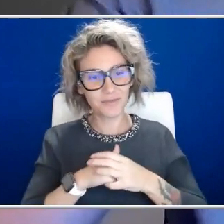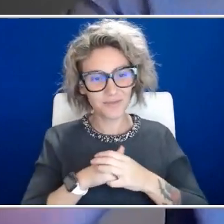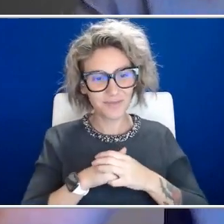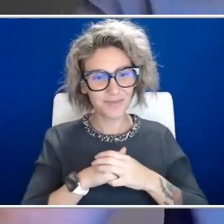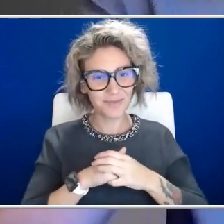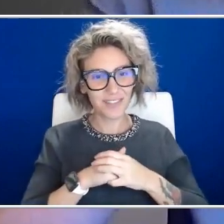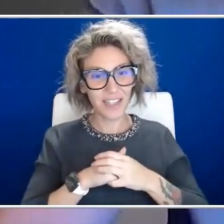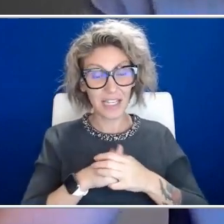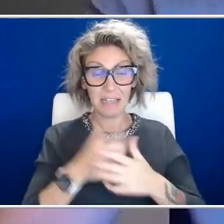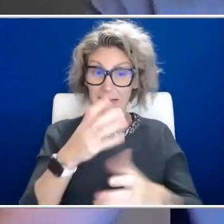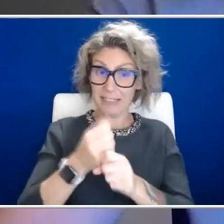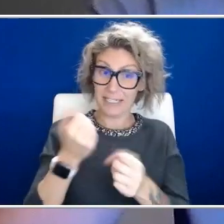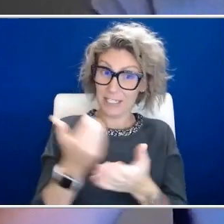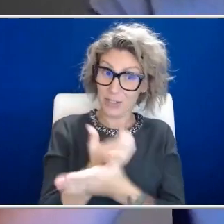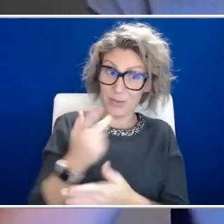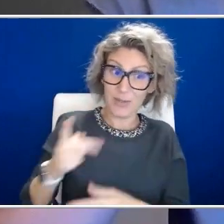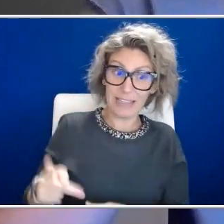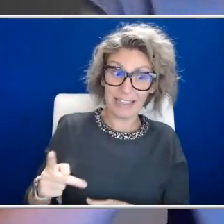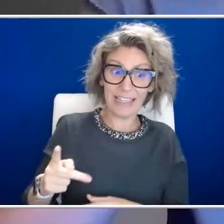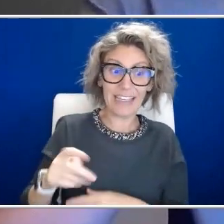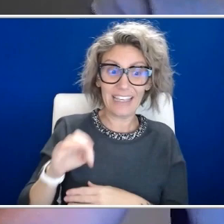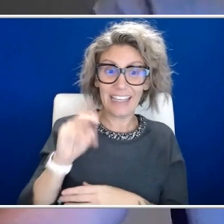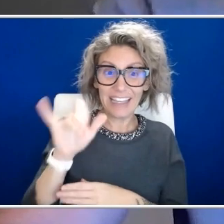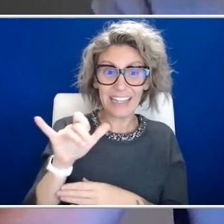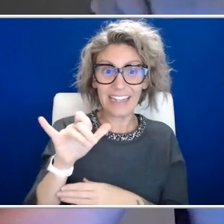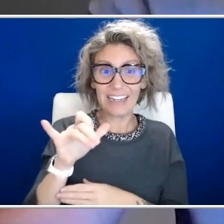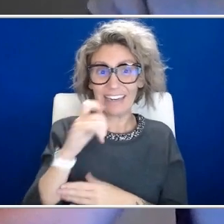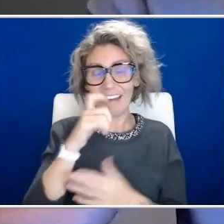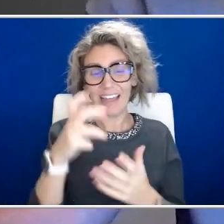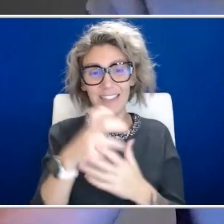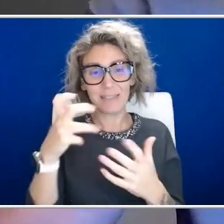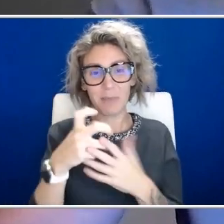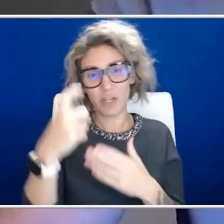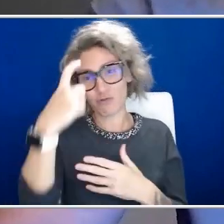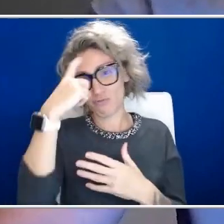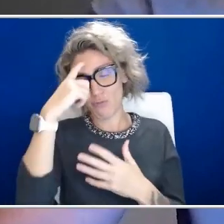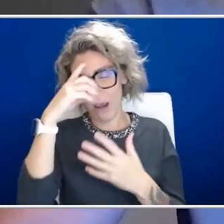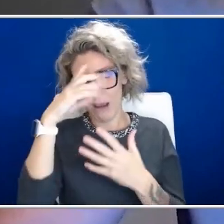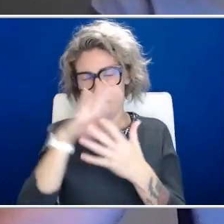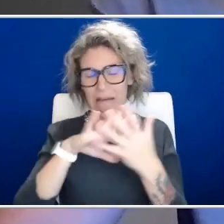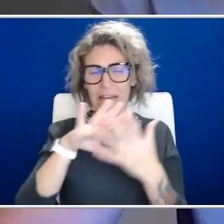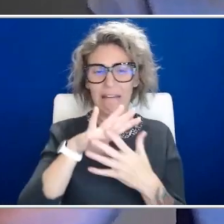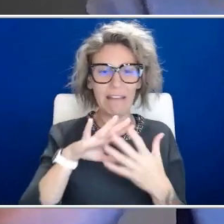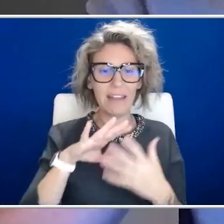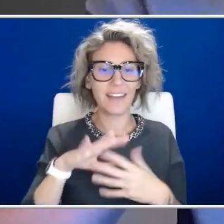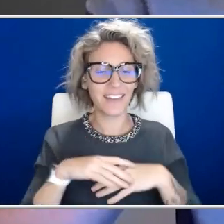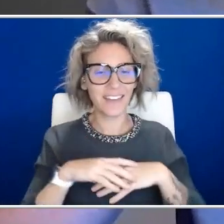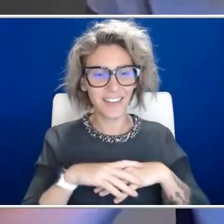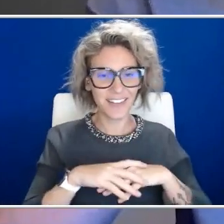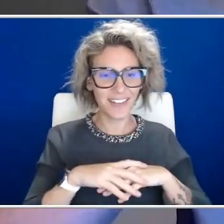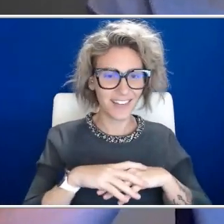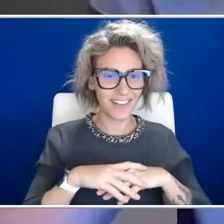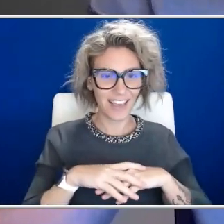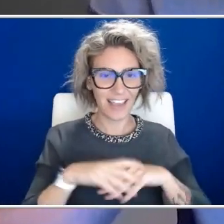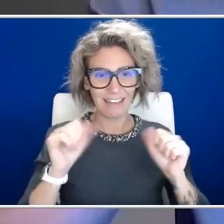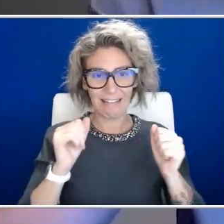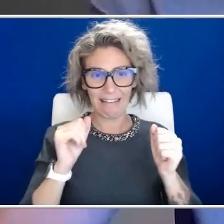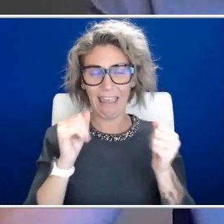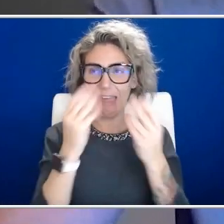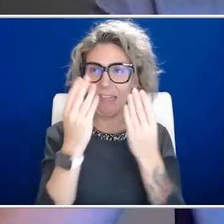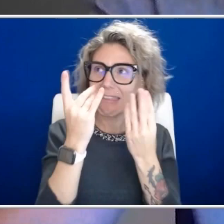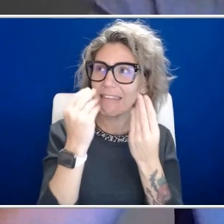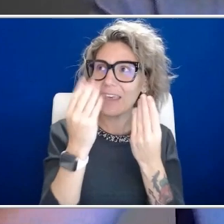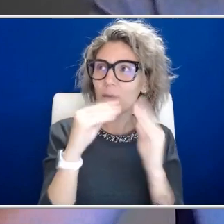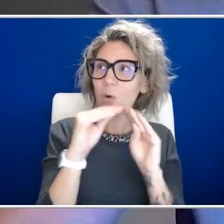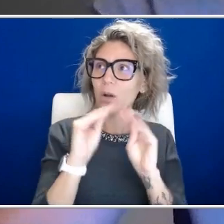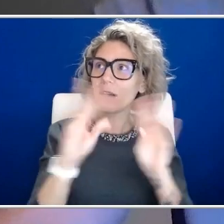Getting a new kidney, you just have a lot less brain fog too. So more literal, just being able to think clear, be more present